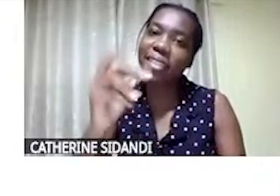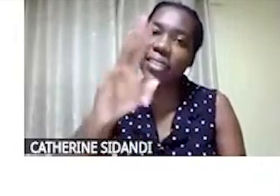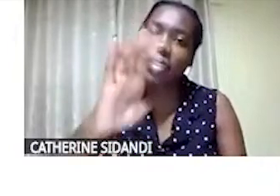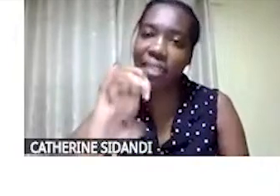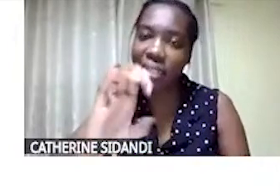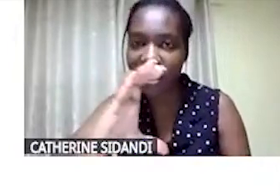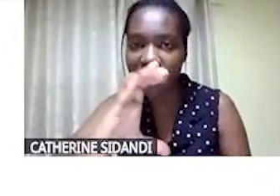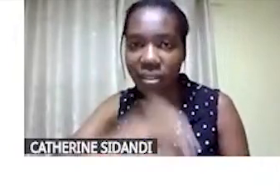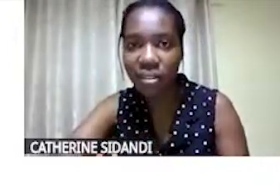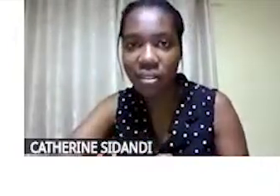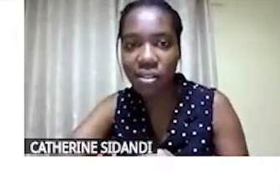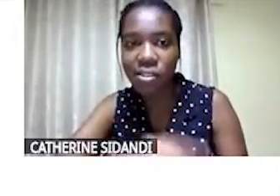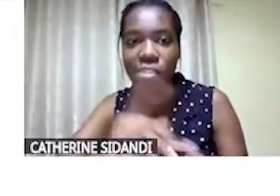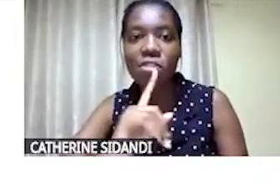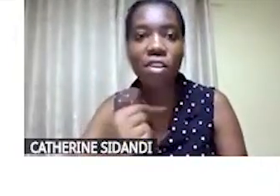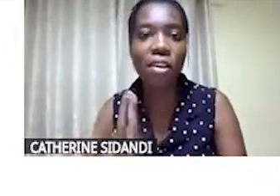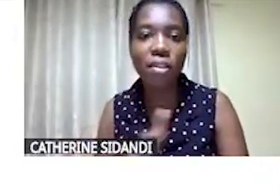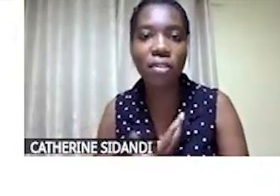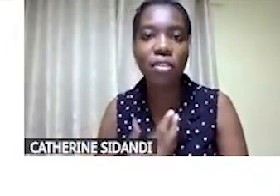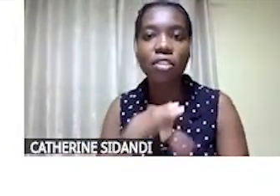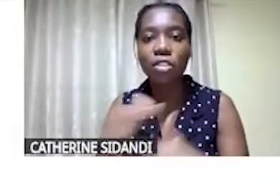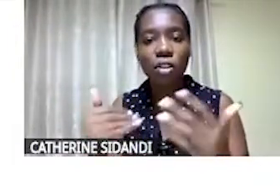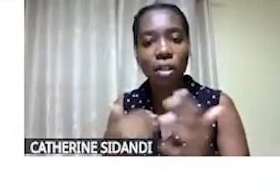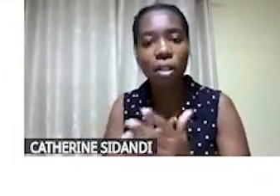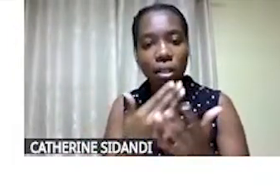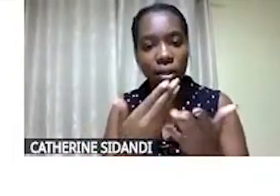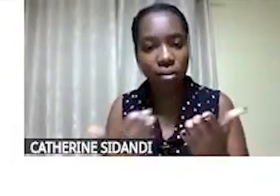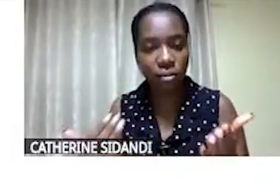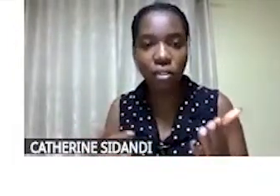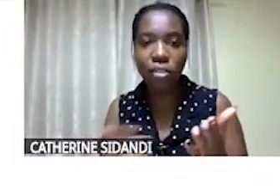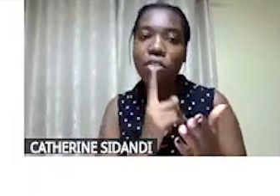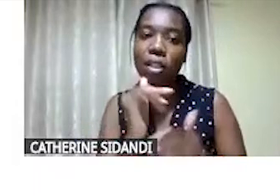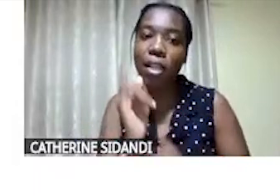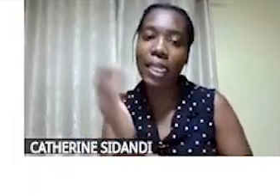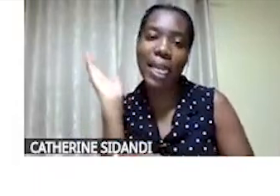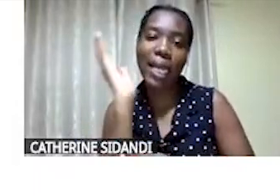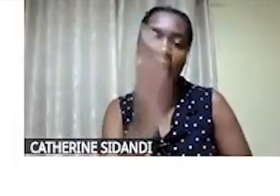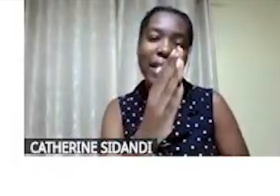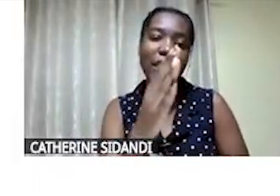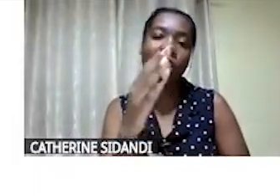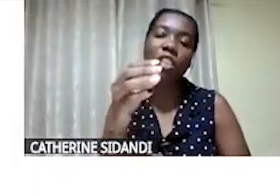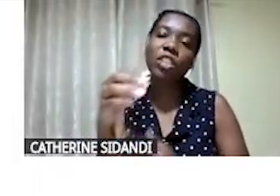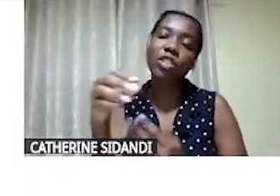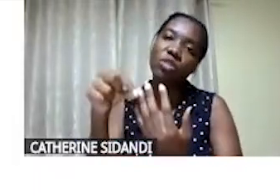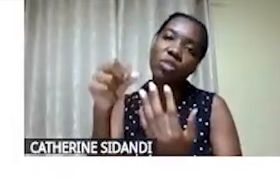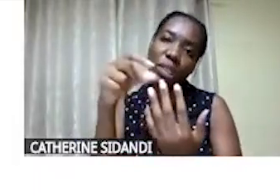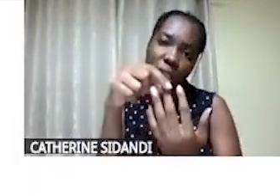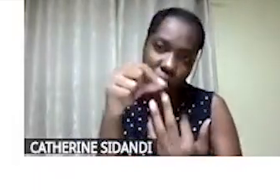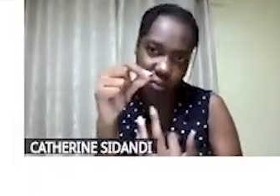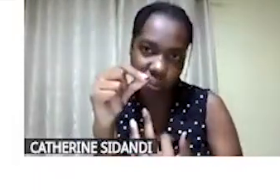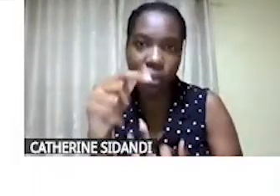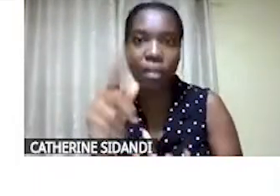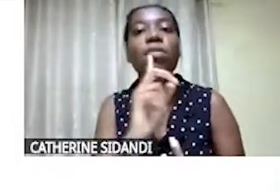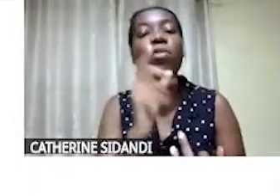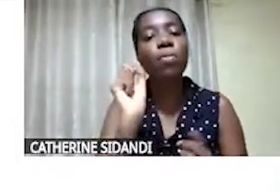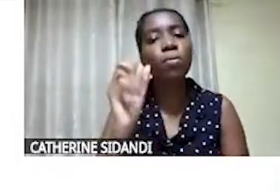Festive, or yeah, all these things are bread. So this is direct alternatives. Like it's either I'm buying Festive or I'm buying Broadways